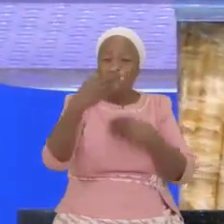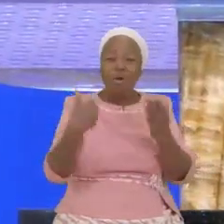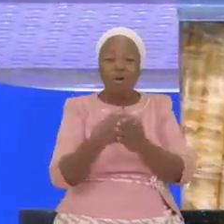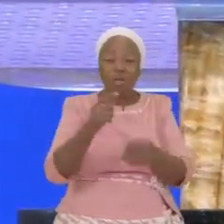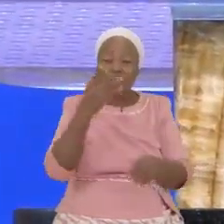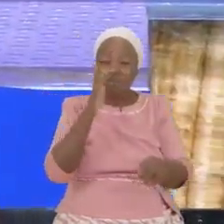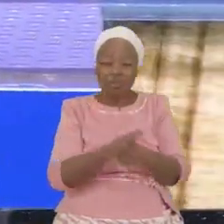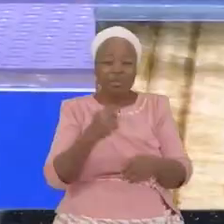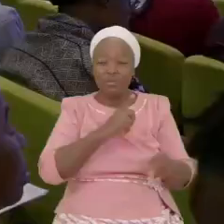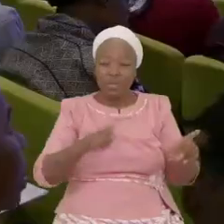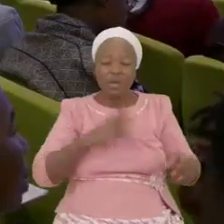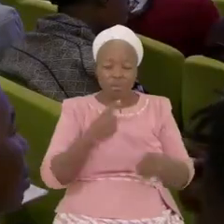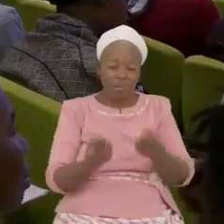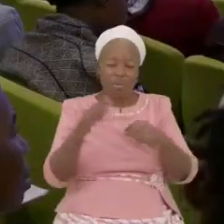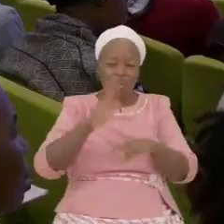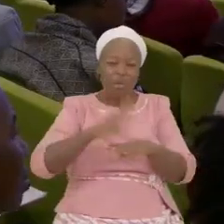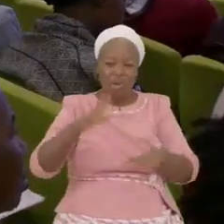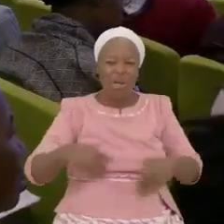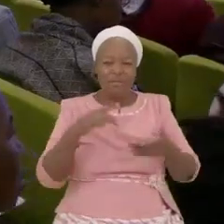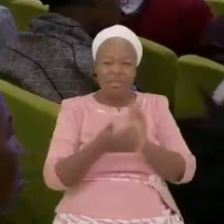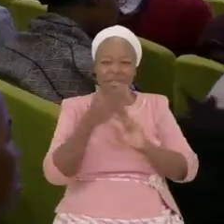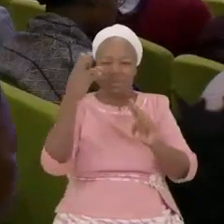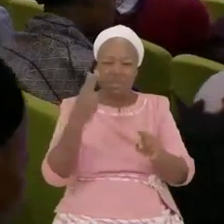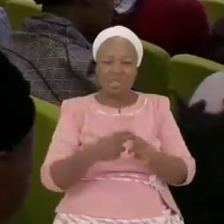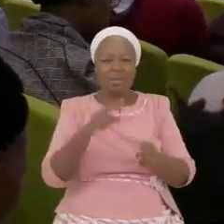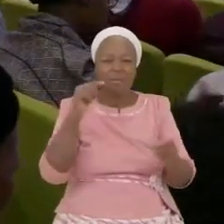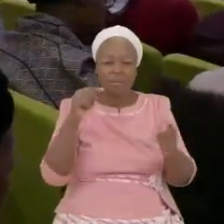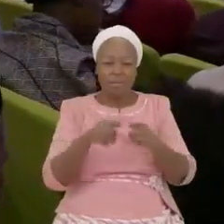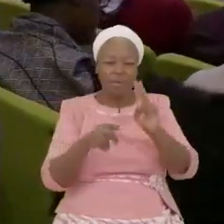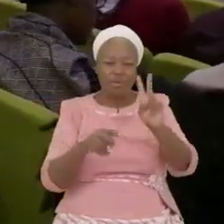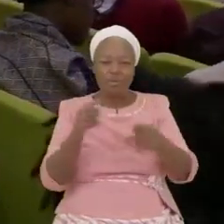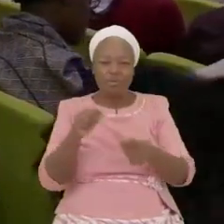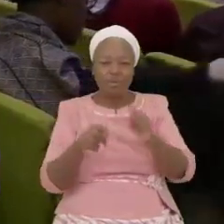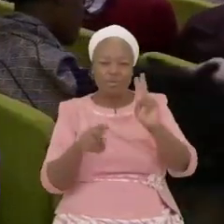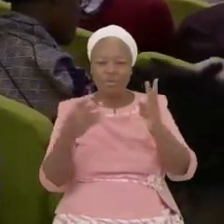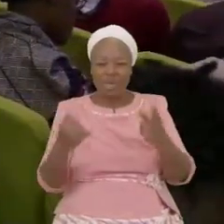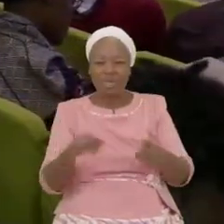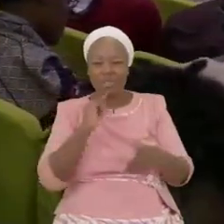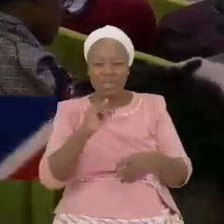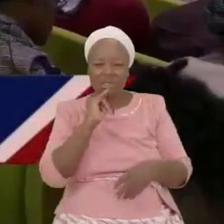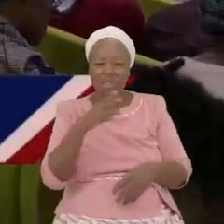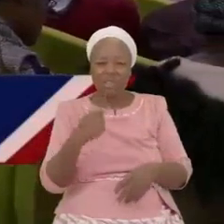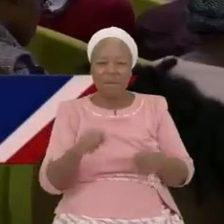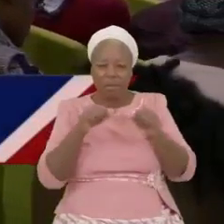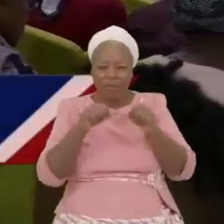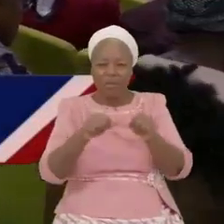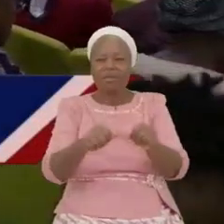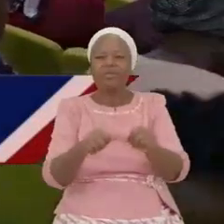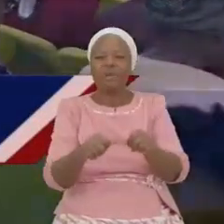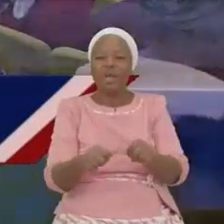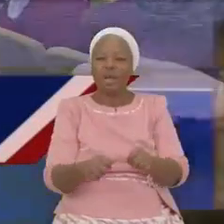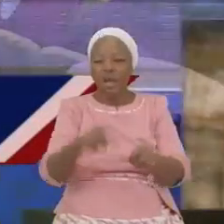in Jesus' name. I'm coming to point number two now. Point number two is the perpetual covenant with